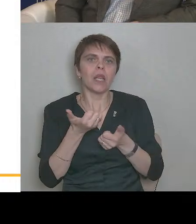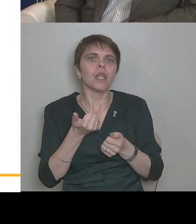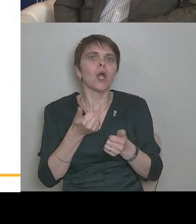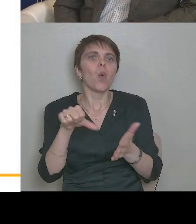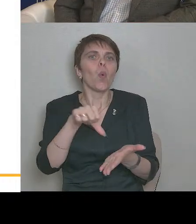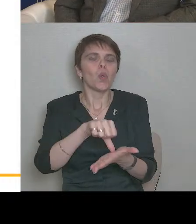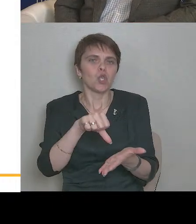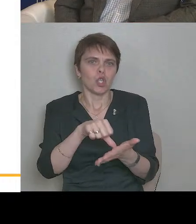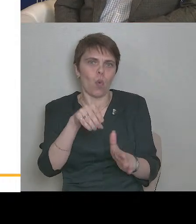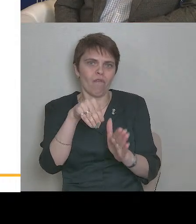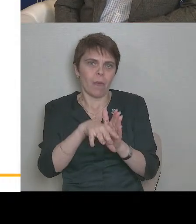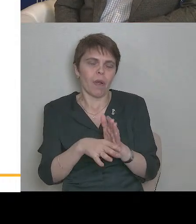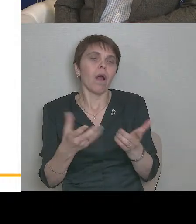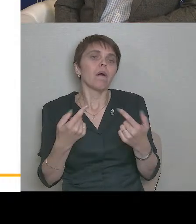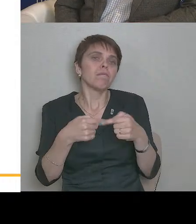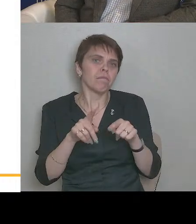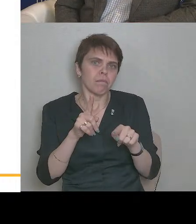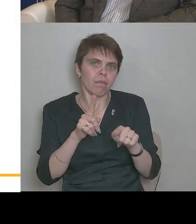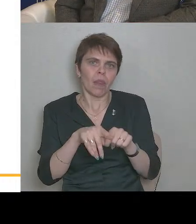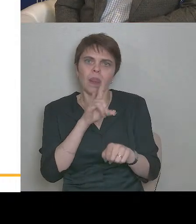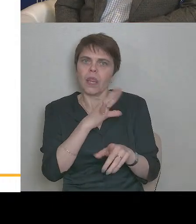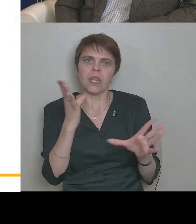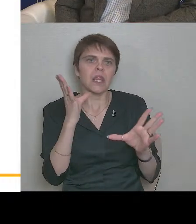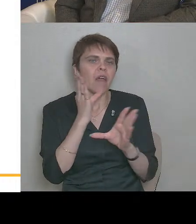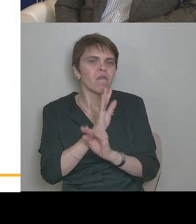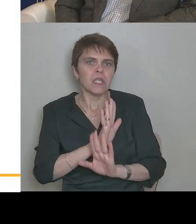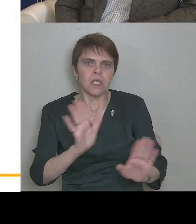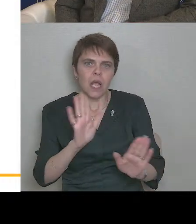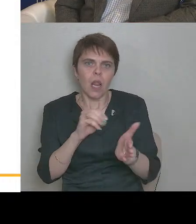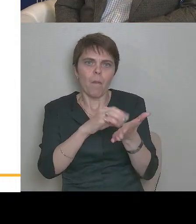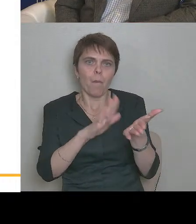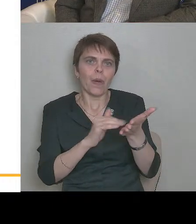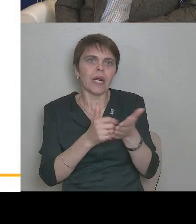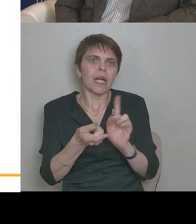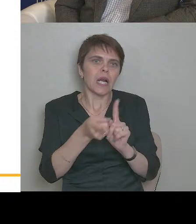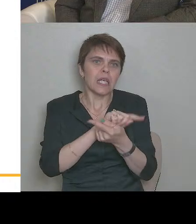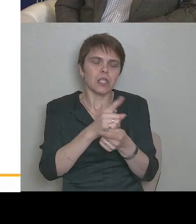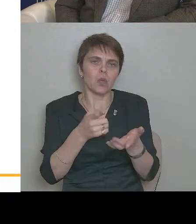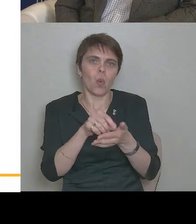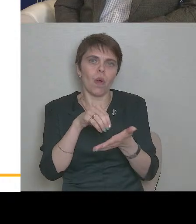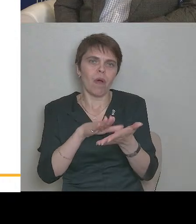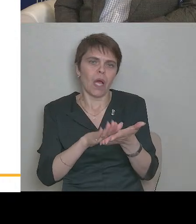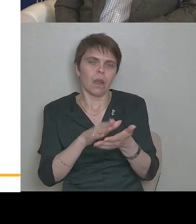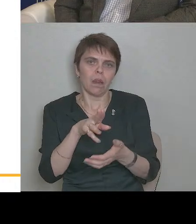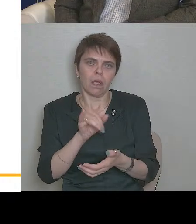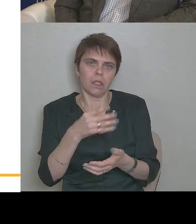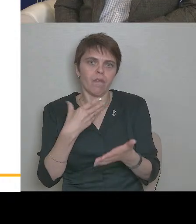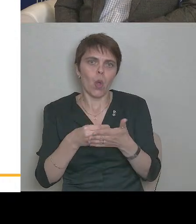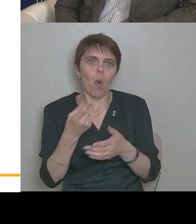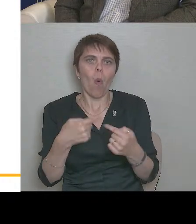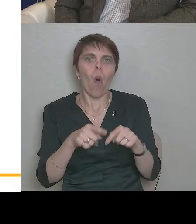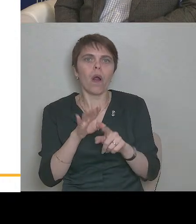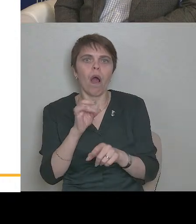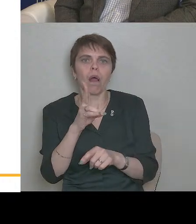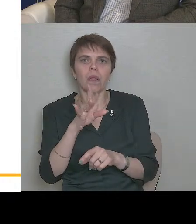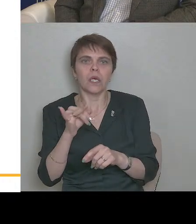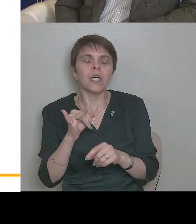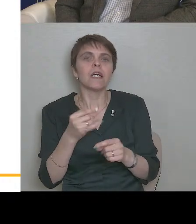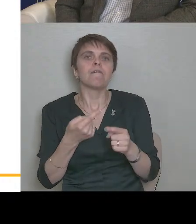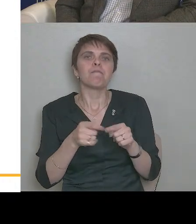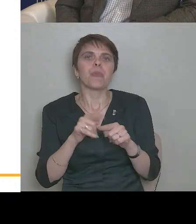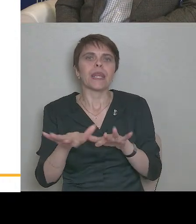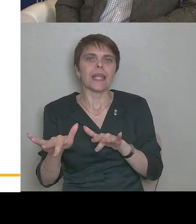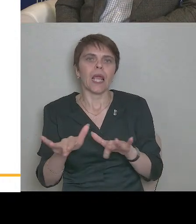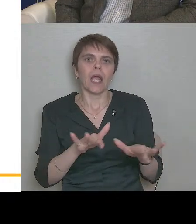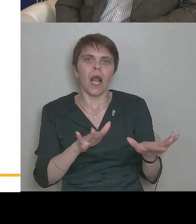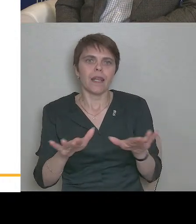actually applied to the CEC and thus to participate in the elections, but I am afraid that the majority was not able